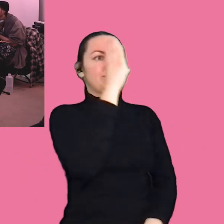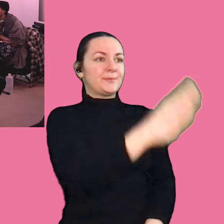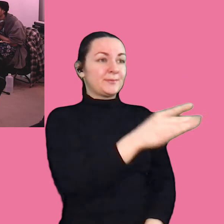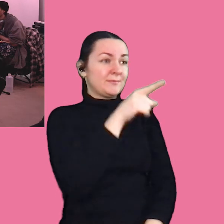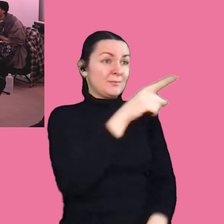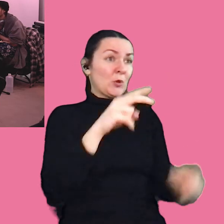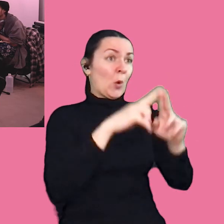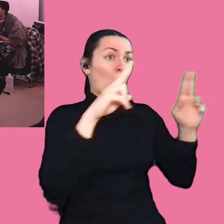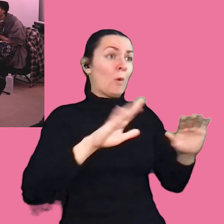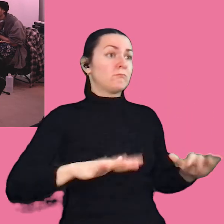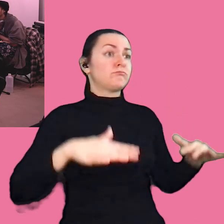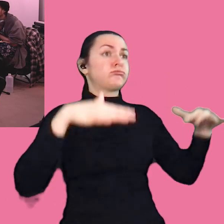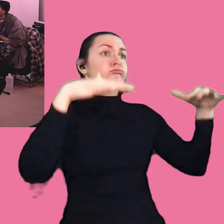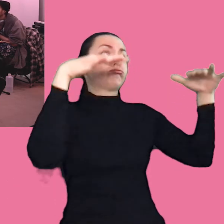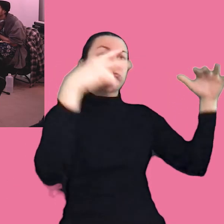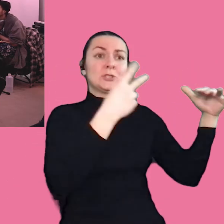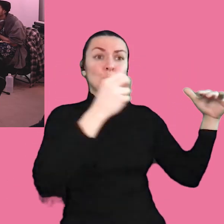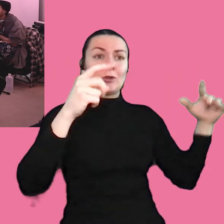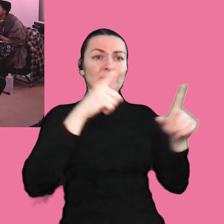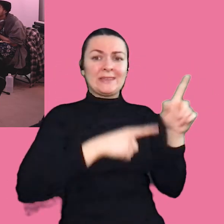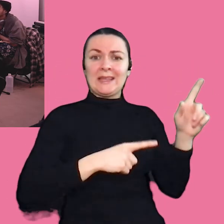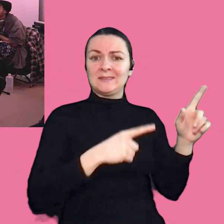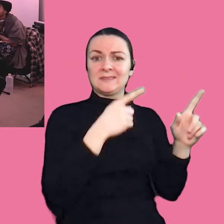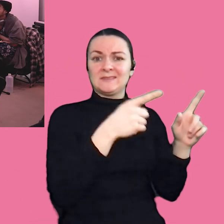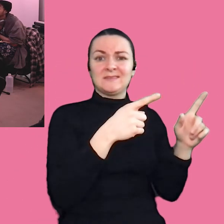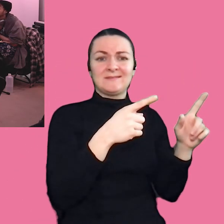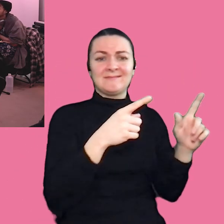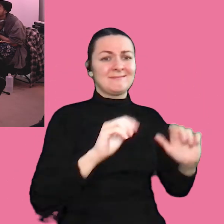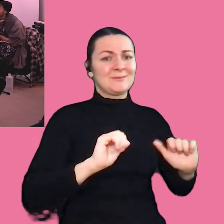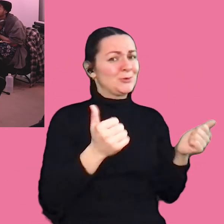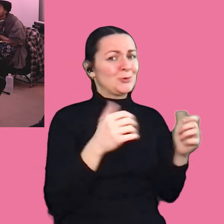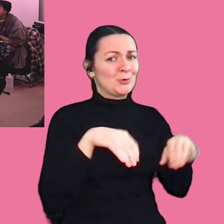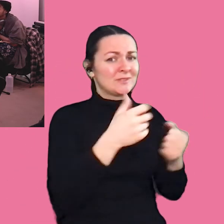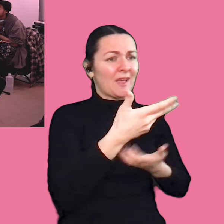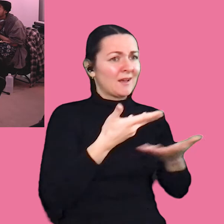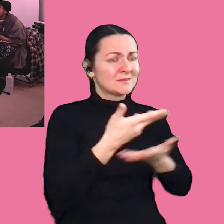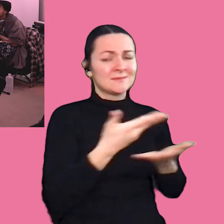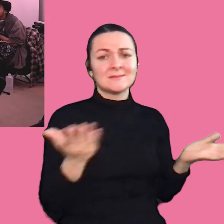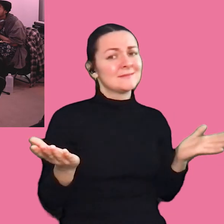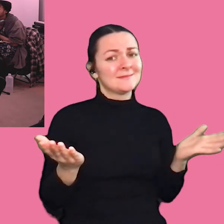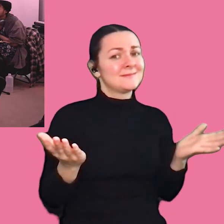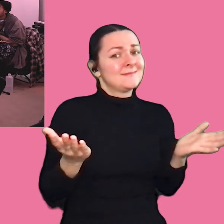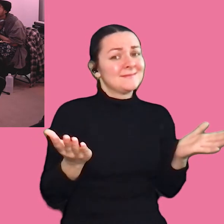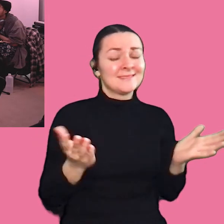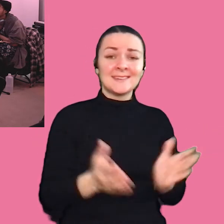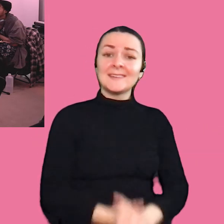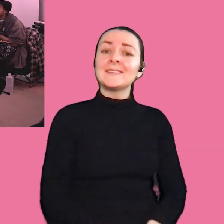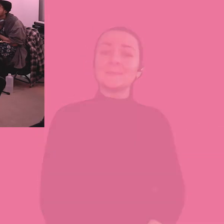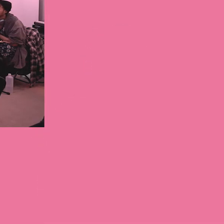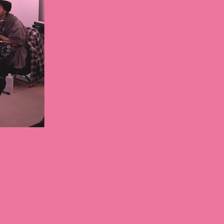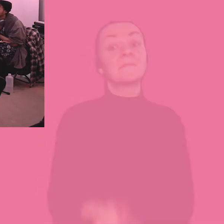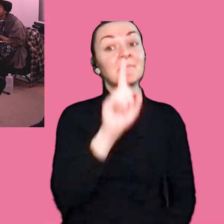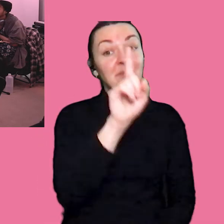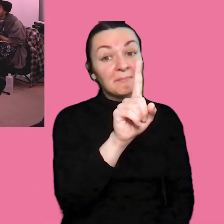like, your home is going to be underwater in 200 years, that's not a very good way of starting a